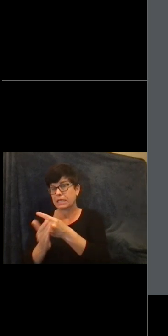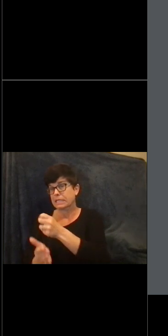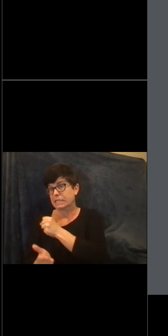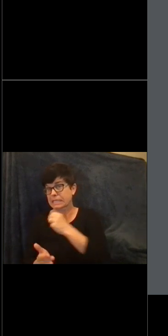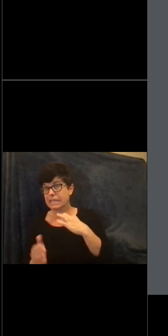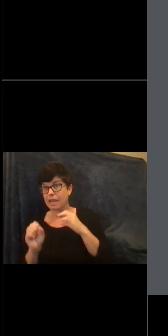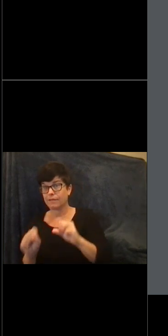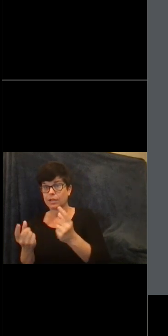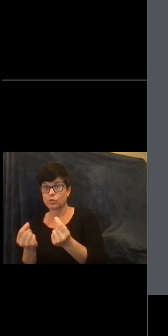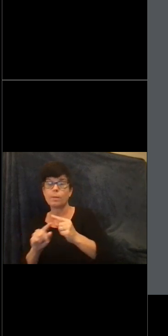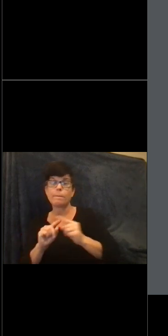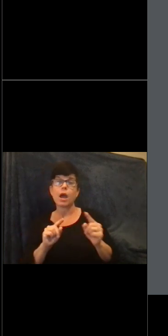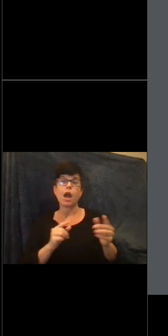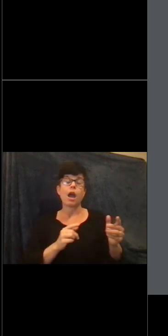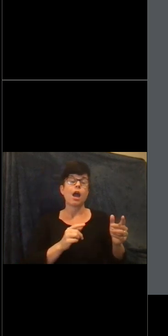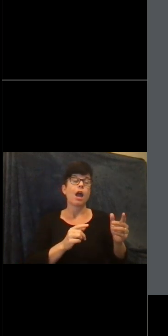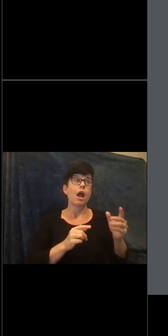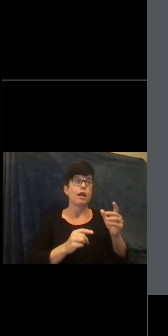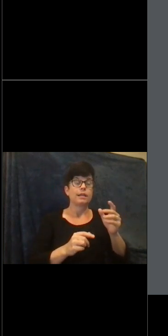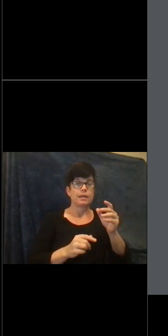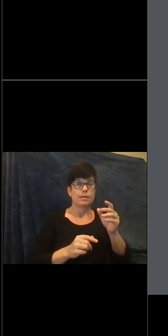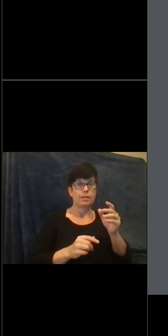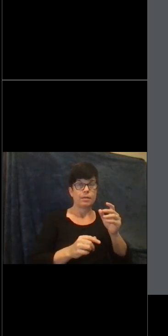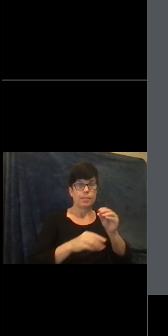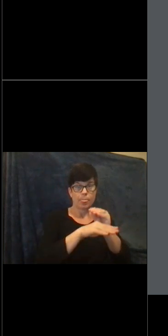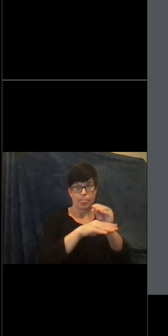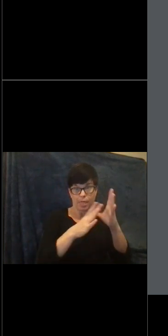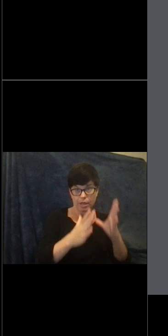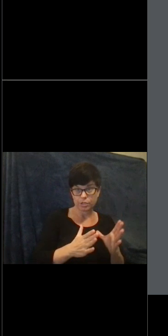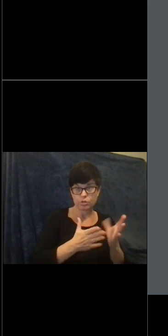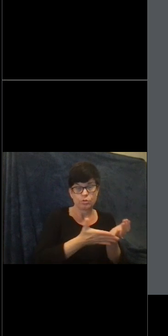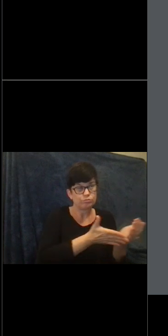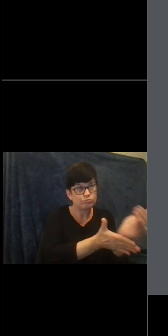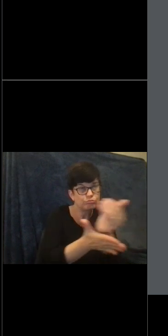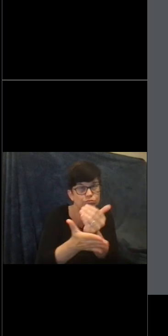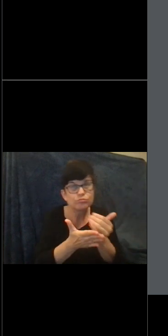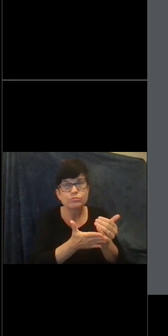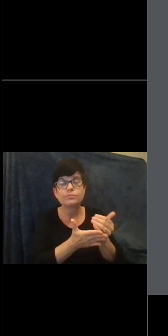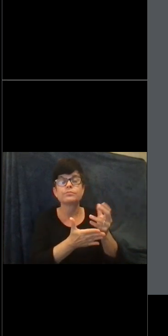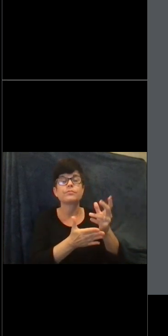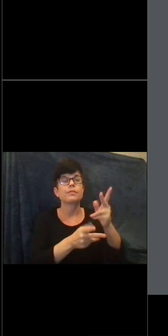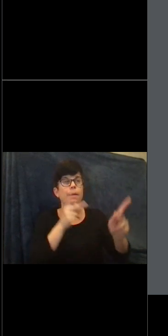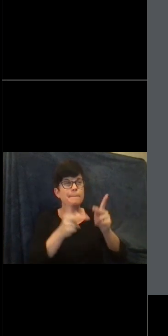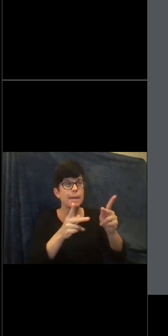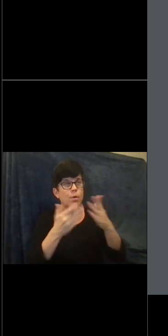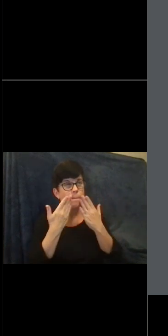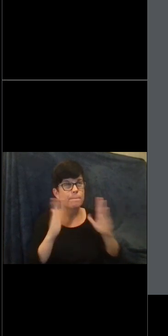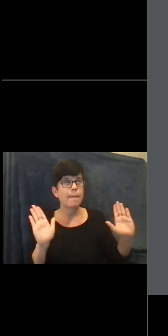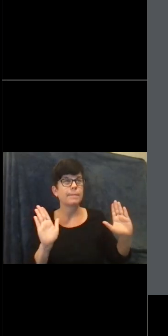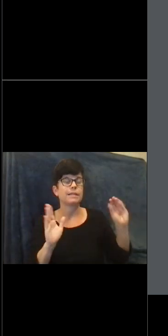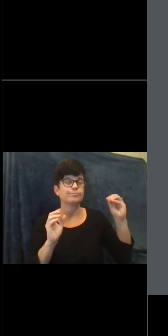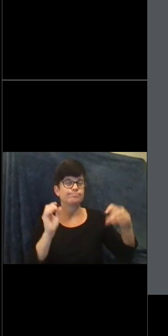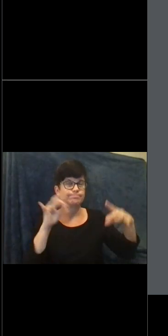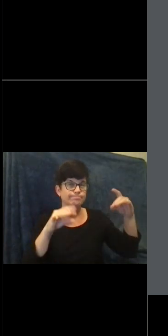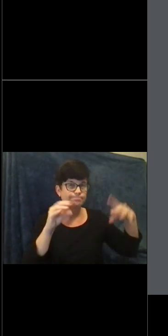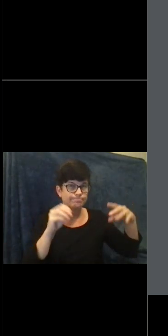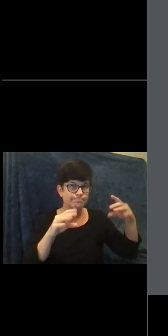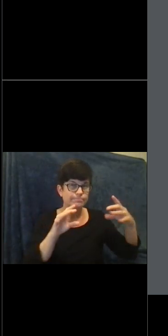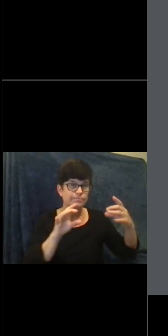input or the stakeholders input, then they start drafting. So I would imagine they would at least need to do at least